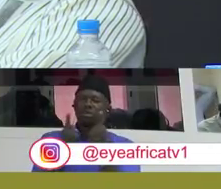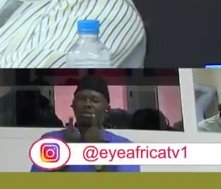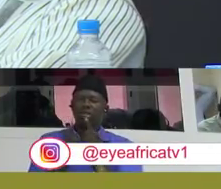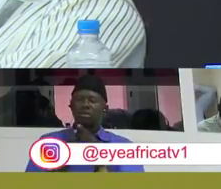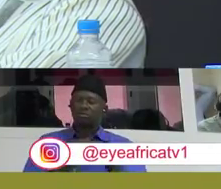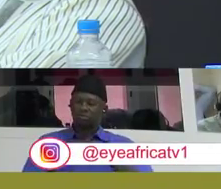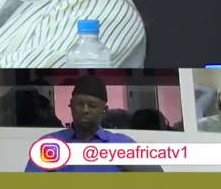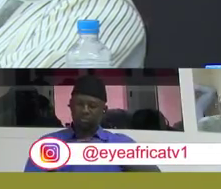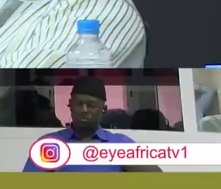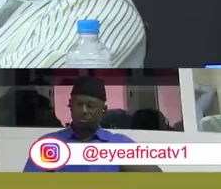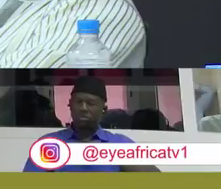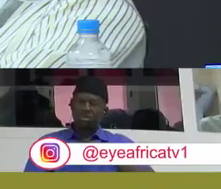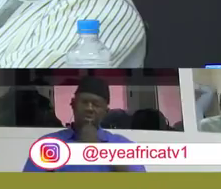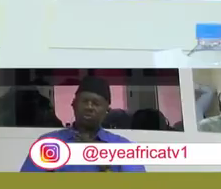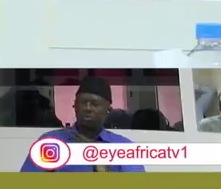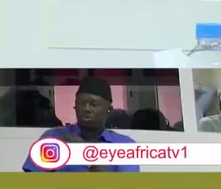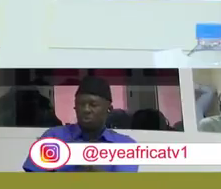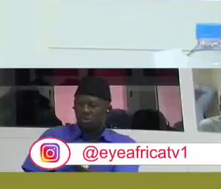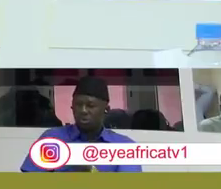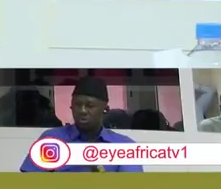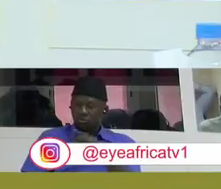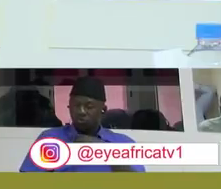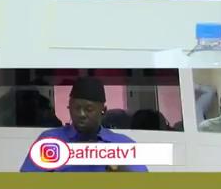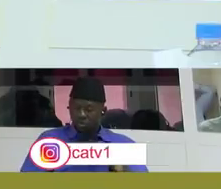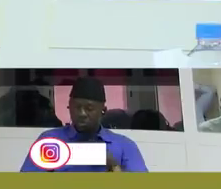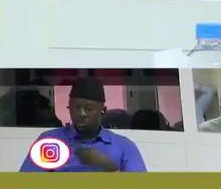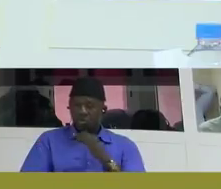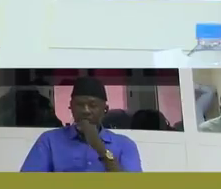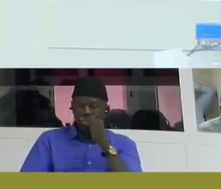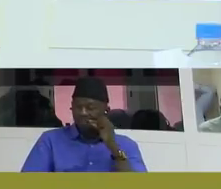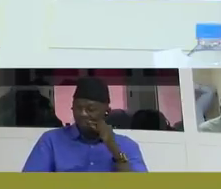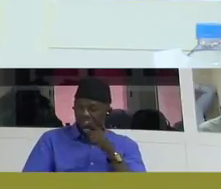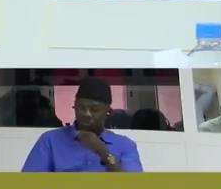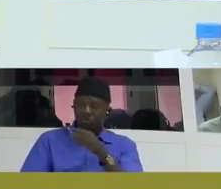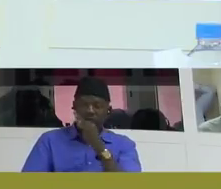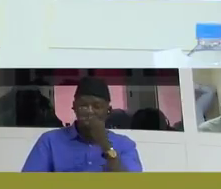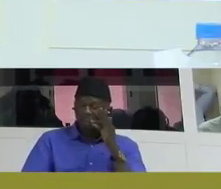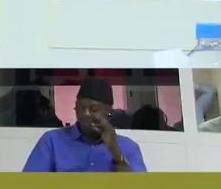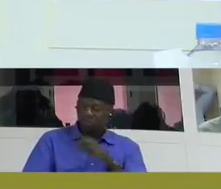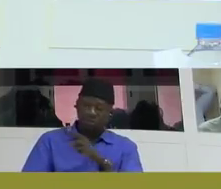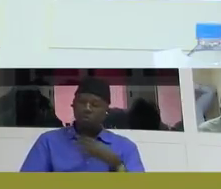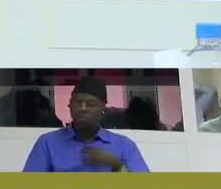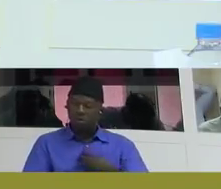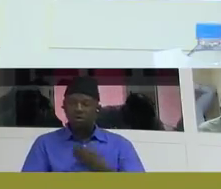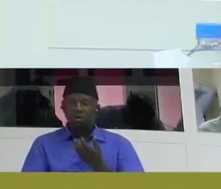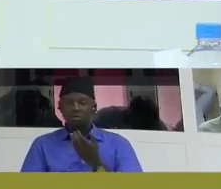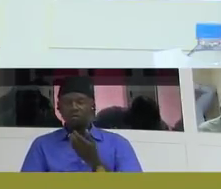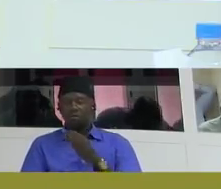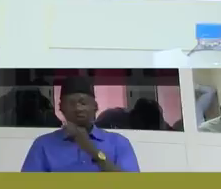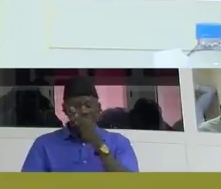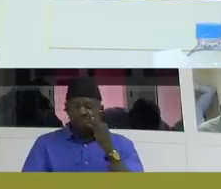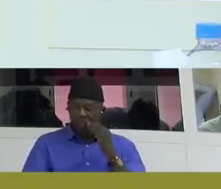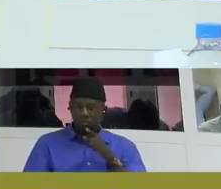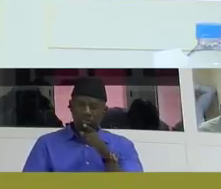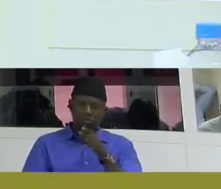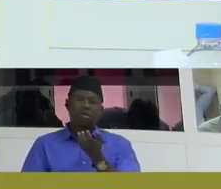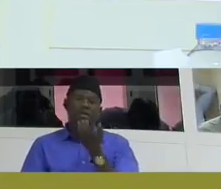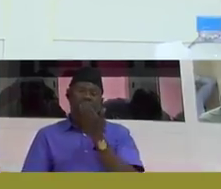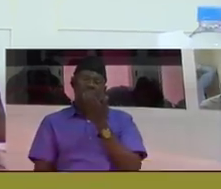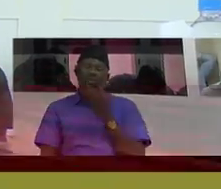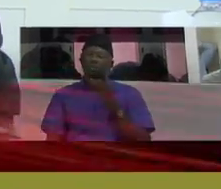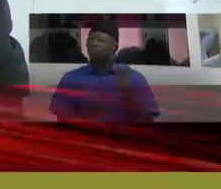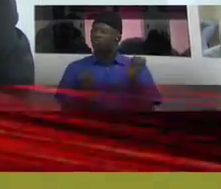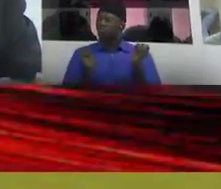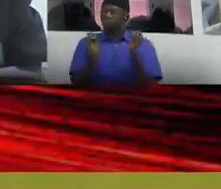You want to fast, you don't want to fast, you eat, and nobody shuns at you. You have